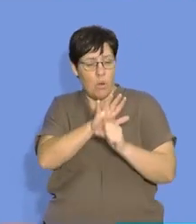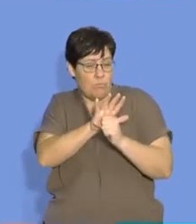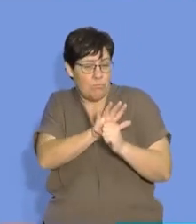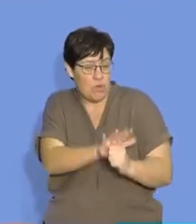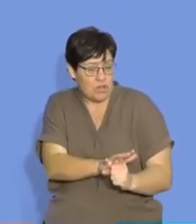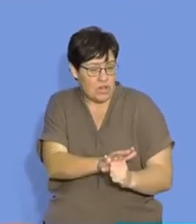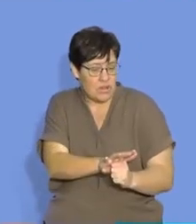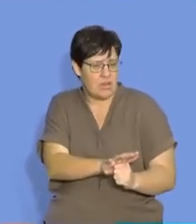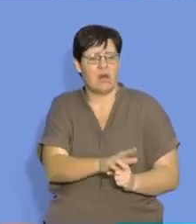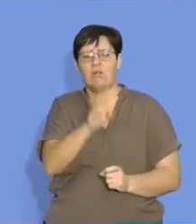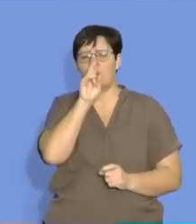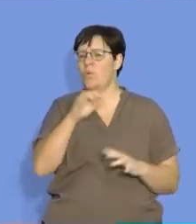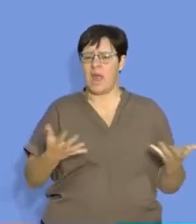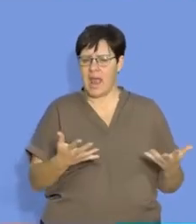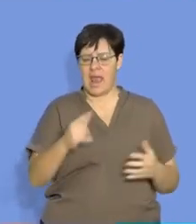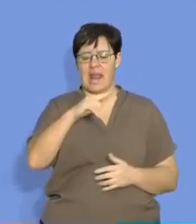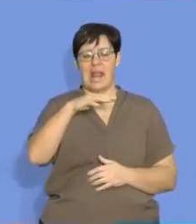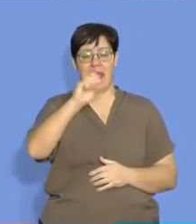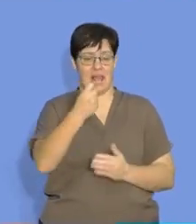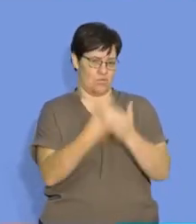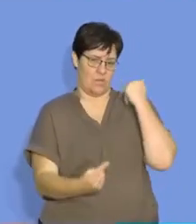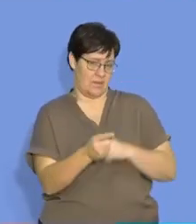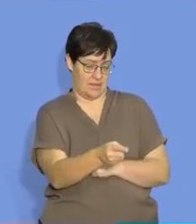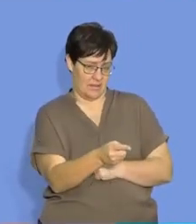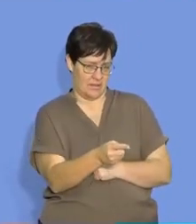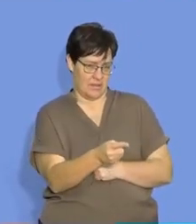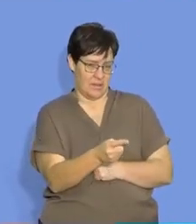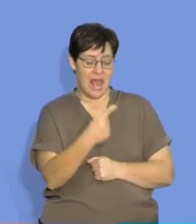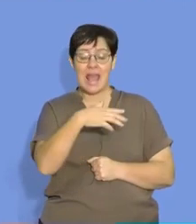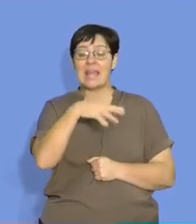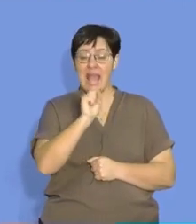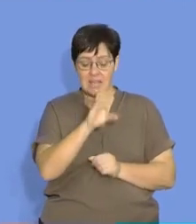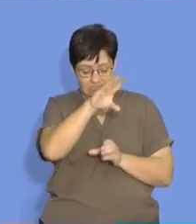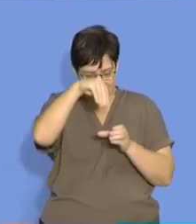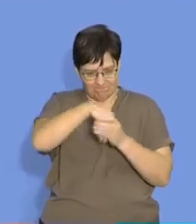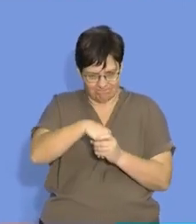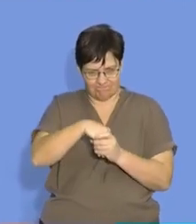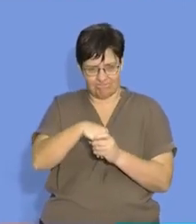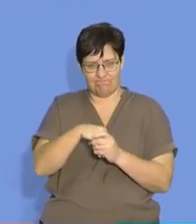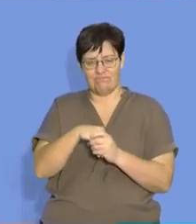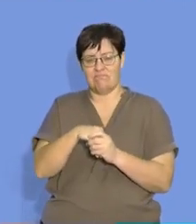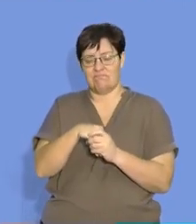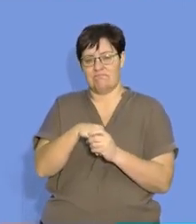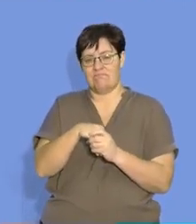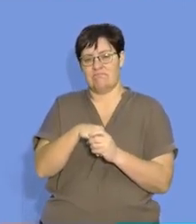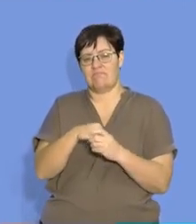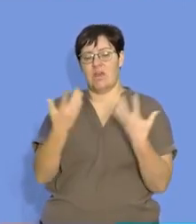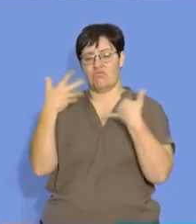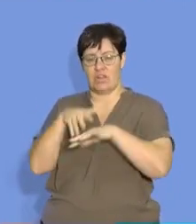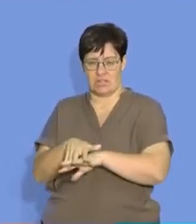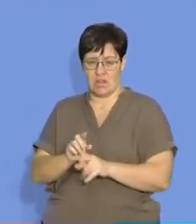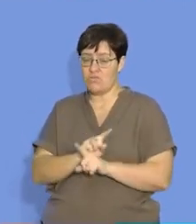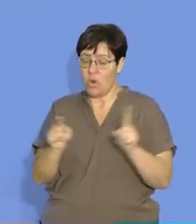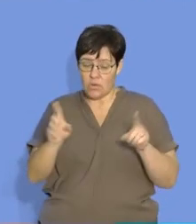pressure where we use gases only. And the gas must be part of your reactant,